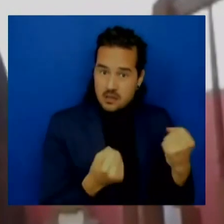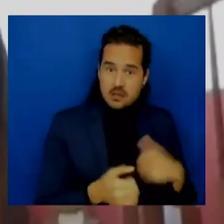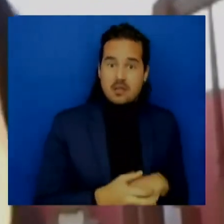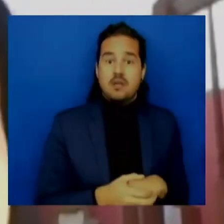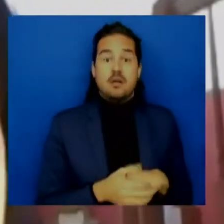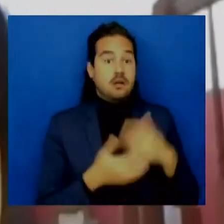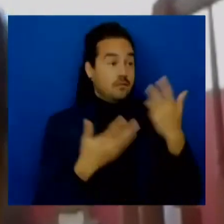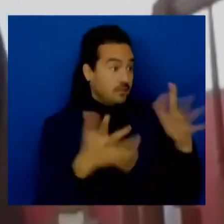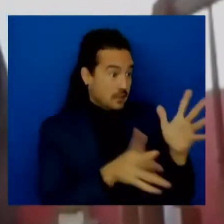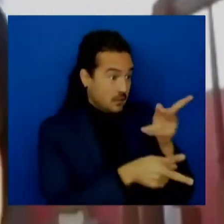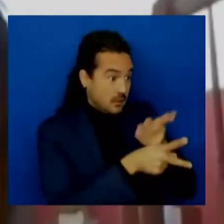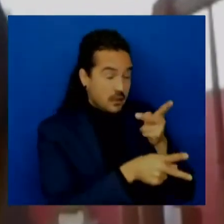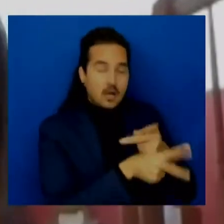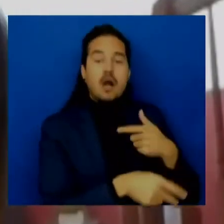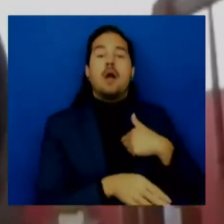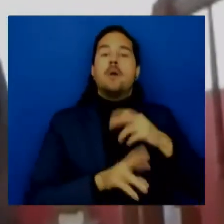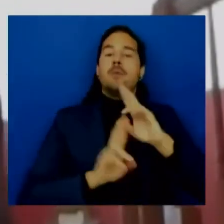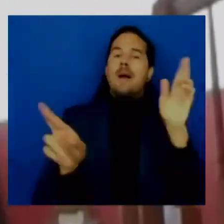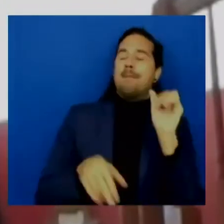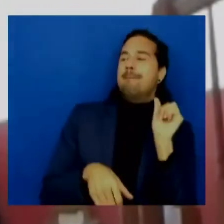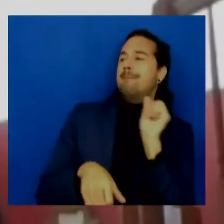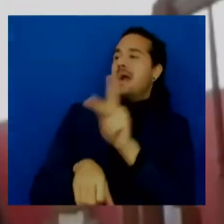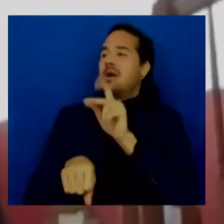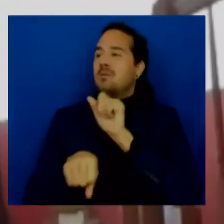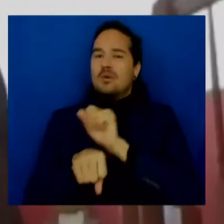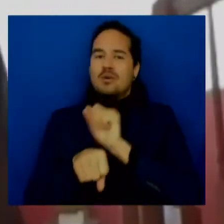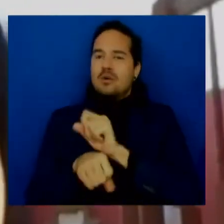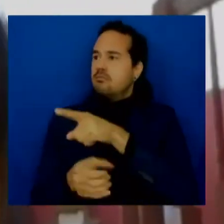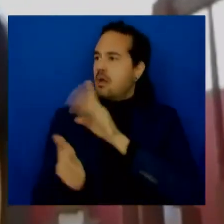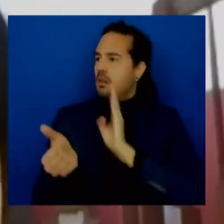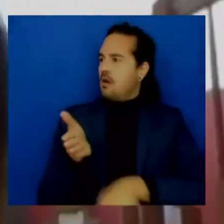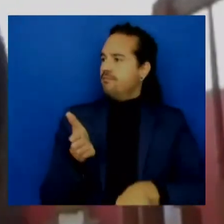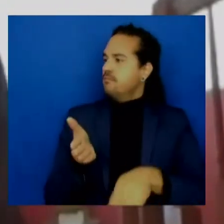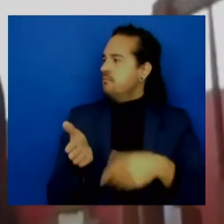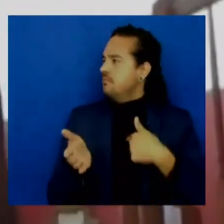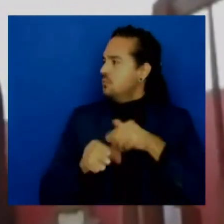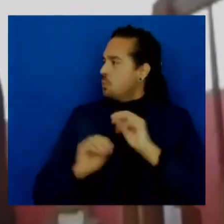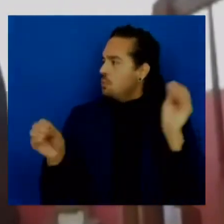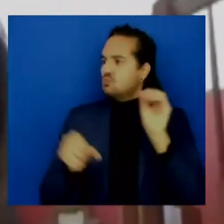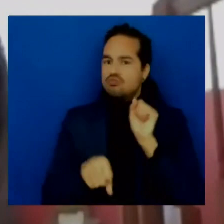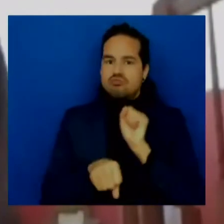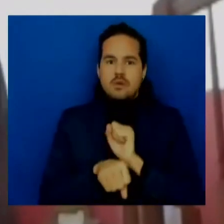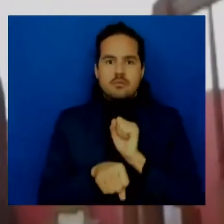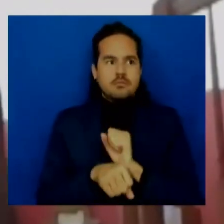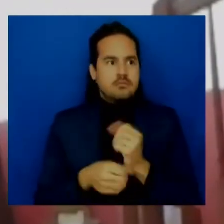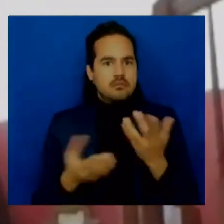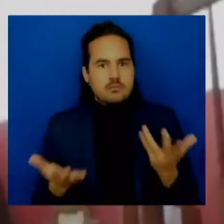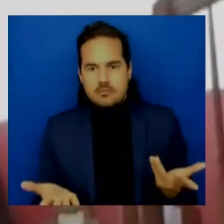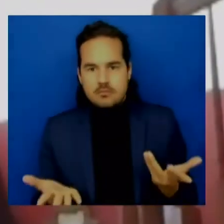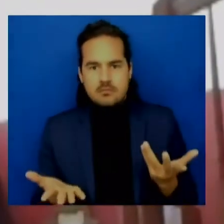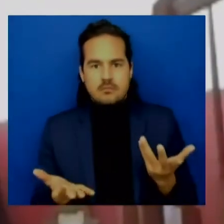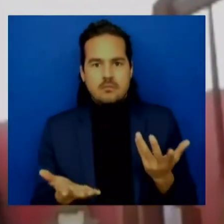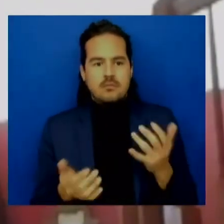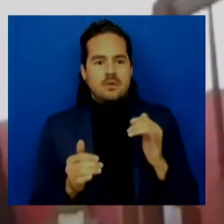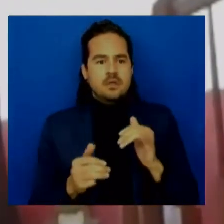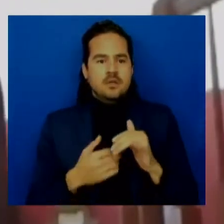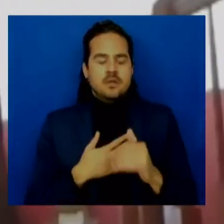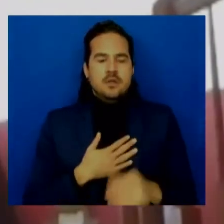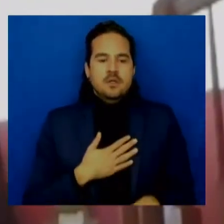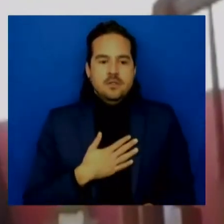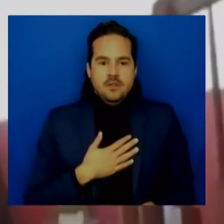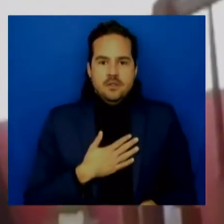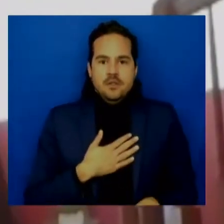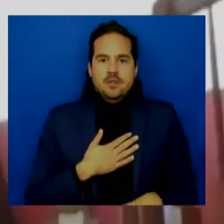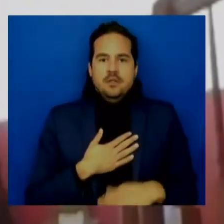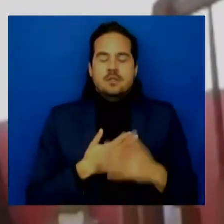with this news, I get so excited. I get so happy. And I want to say thank you, because this one has helped me